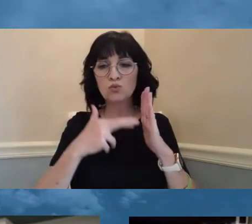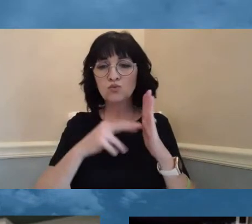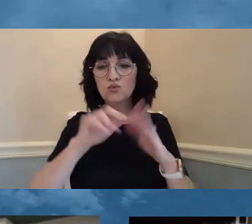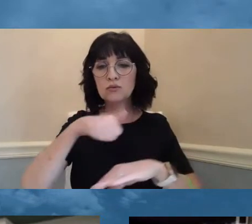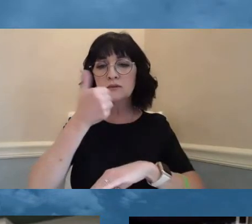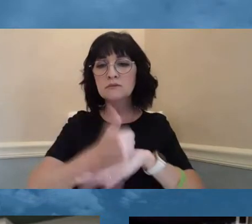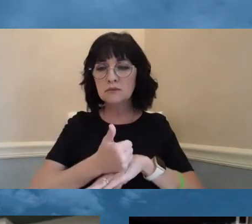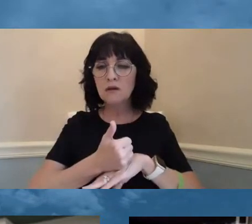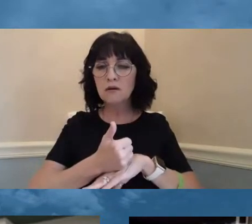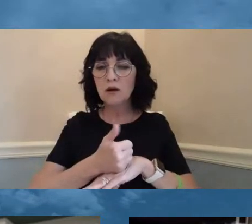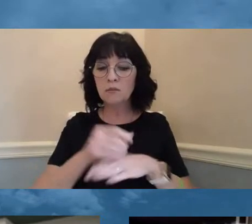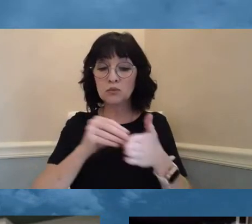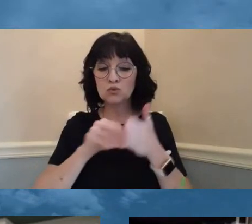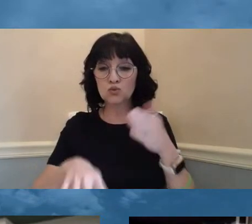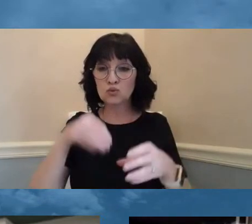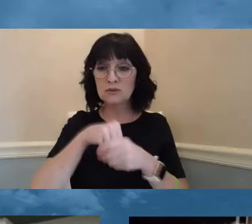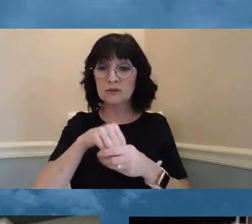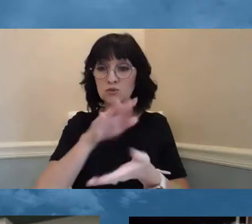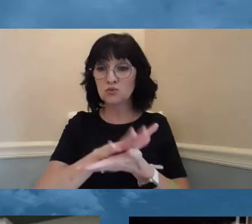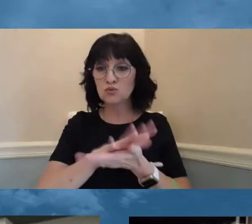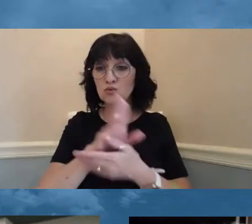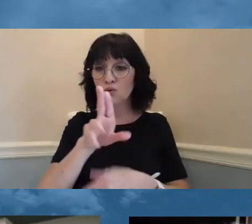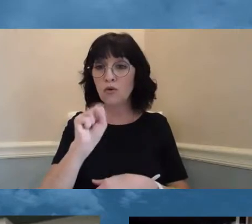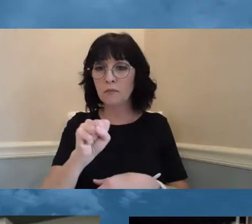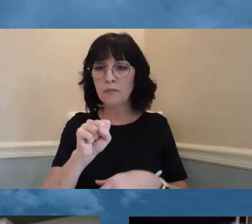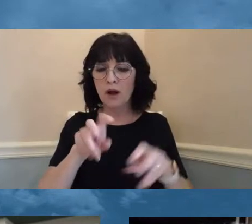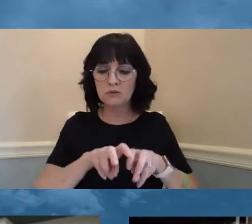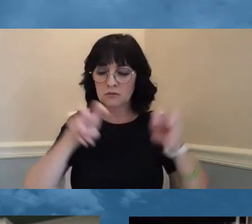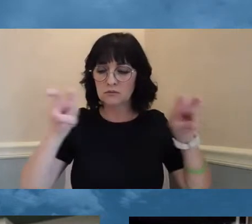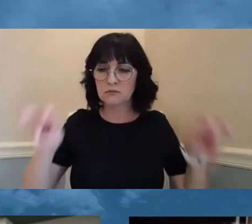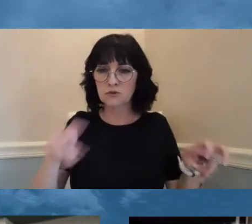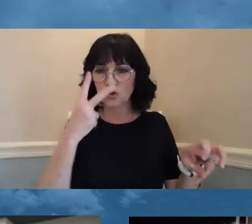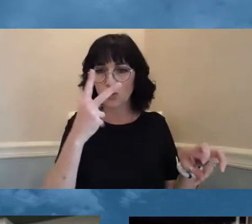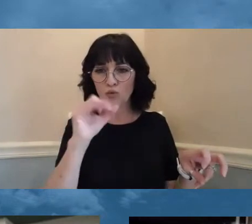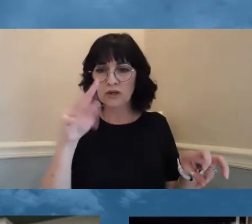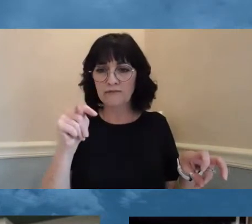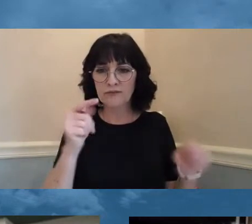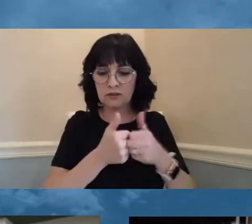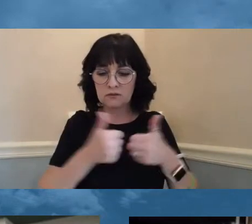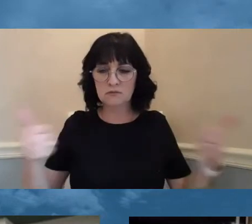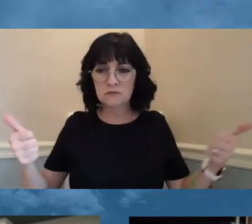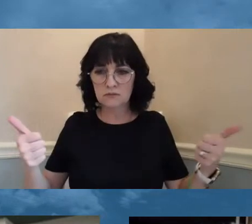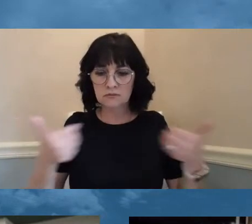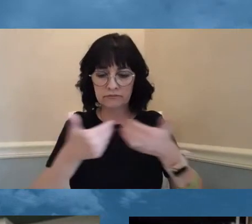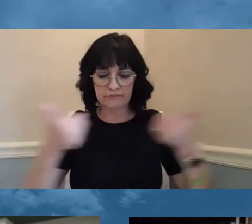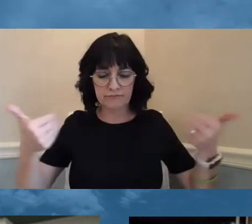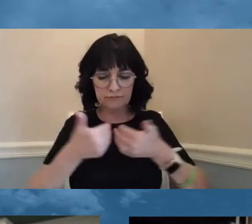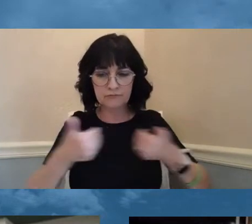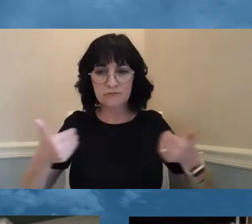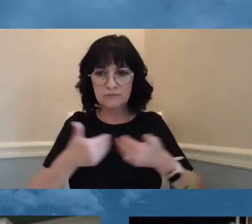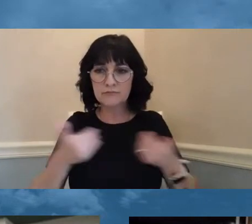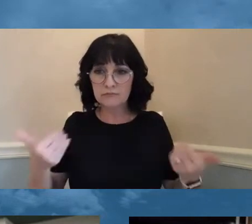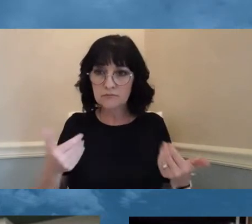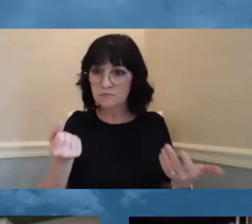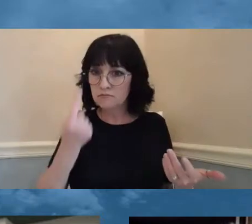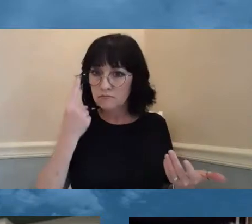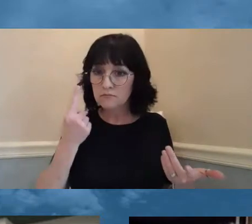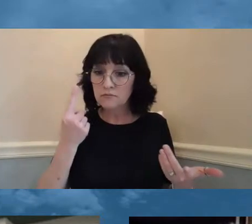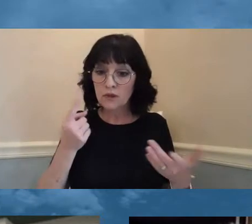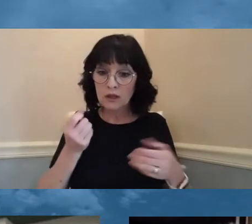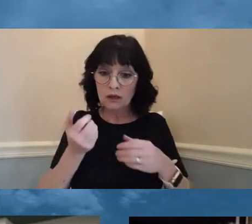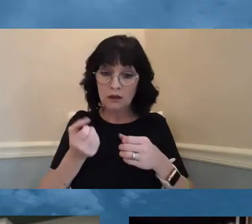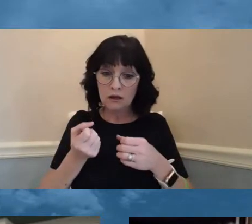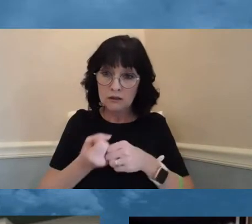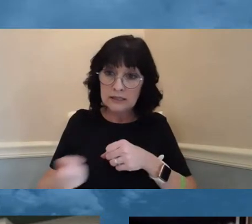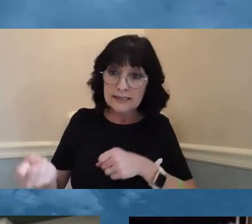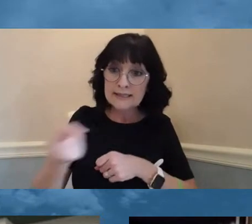school buses. We know that that's a barrier, and we know that we need to figure that out before next school year. But we are